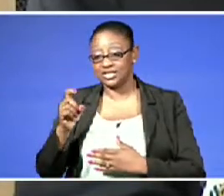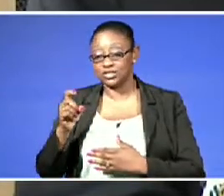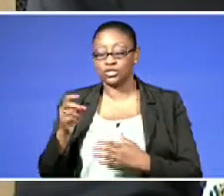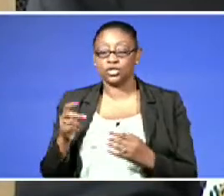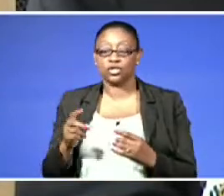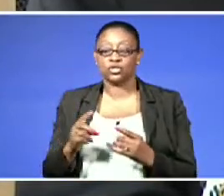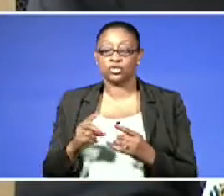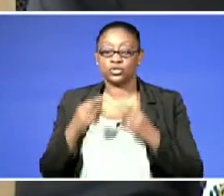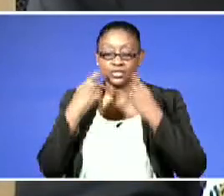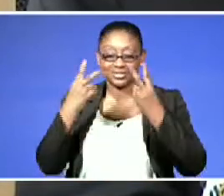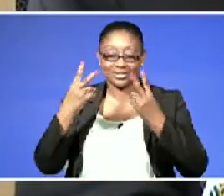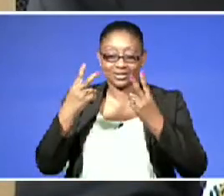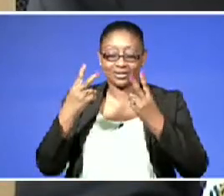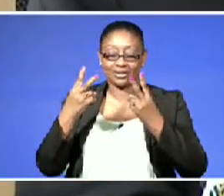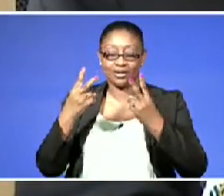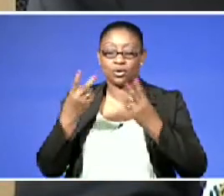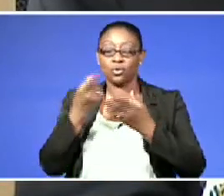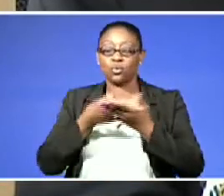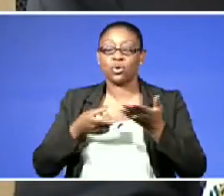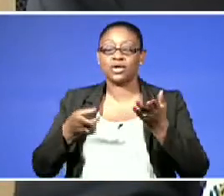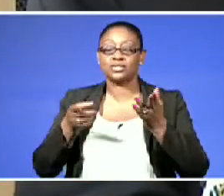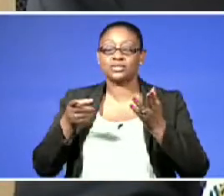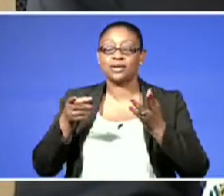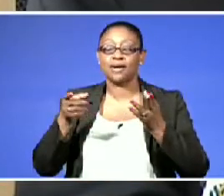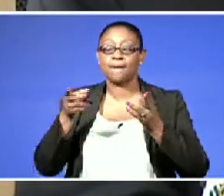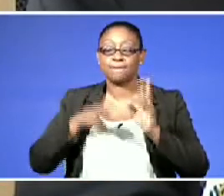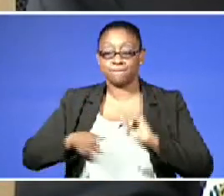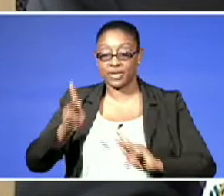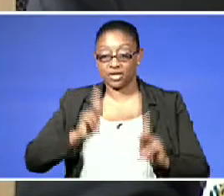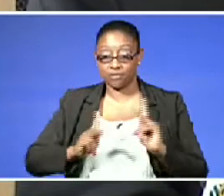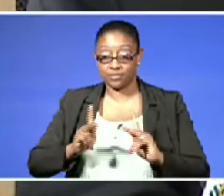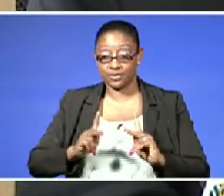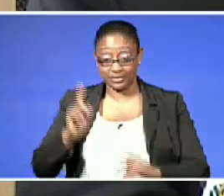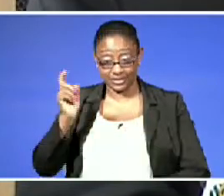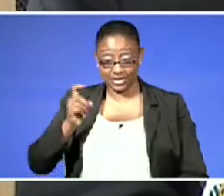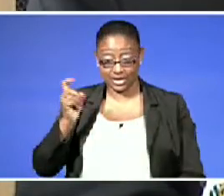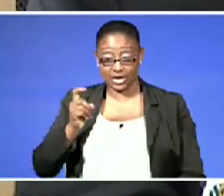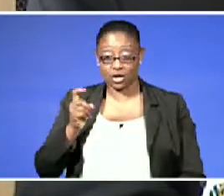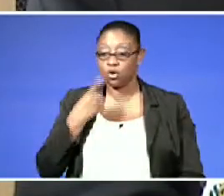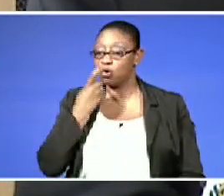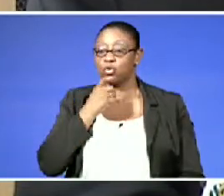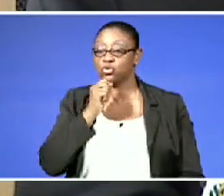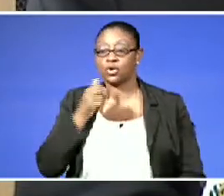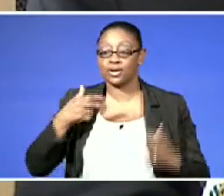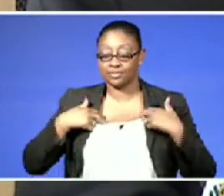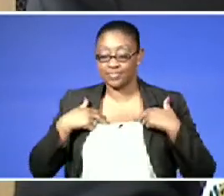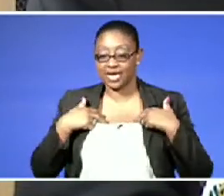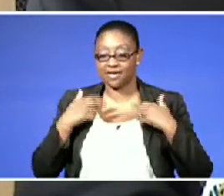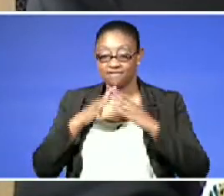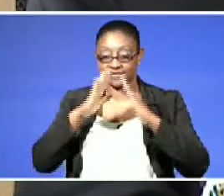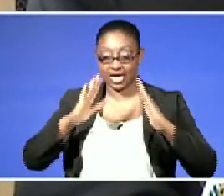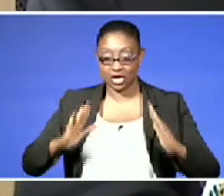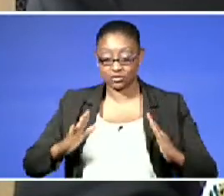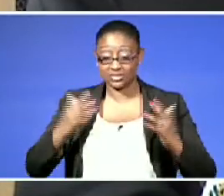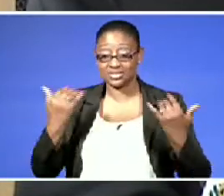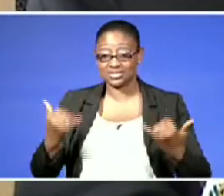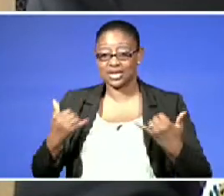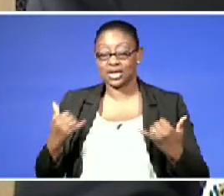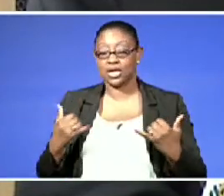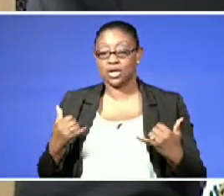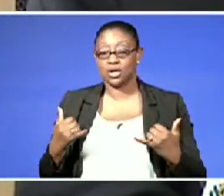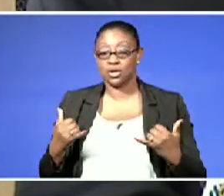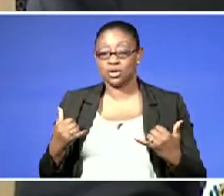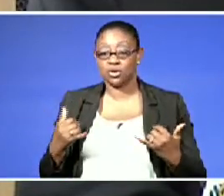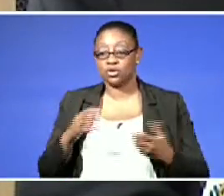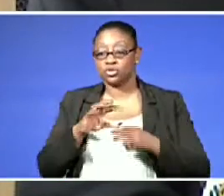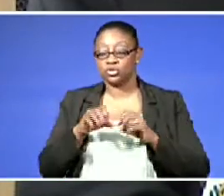needs of those persons who were displaced and to see how we're going to move forward in the future. Phase three